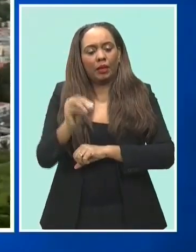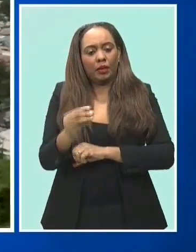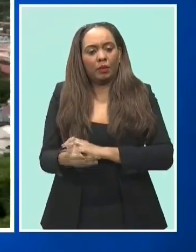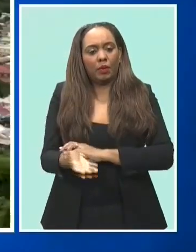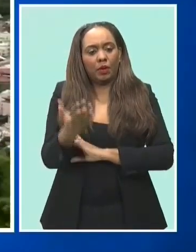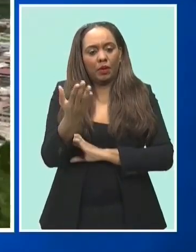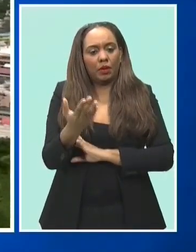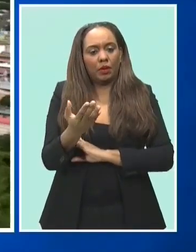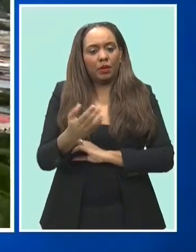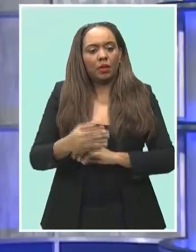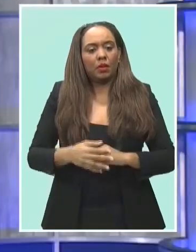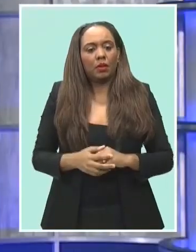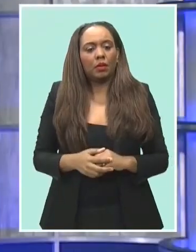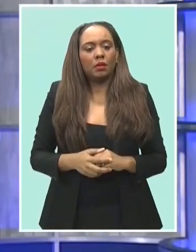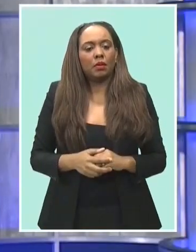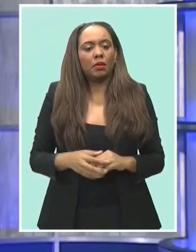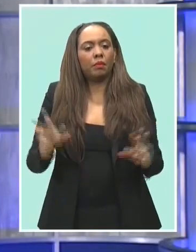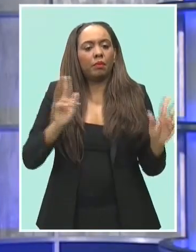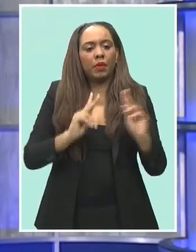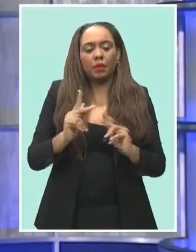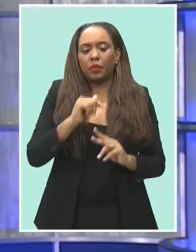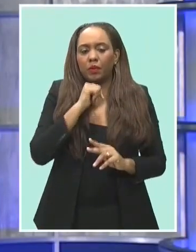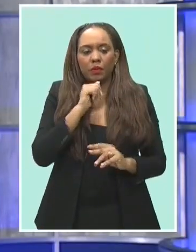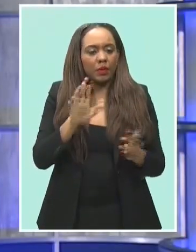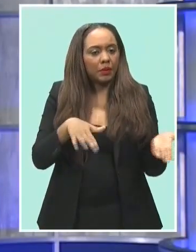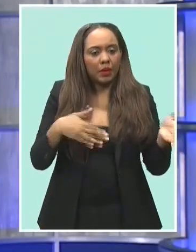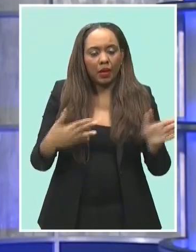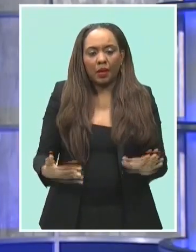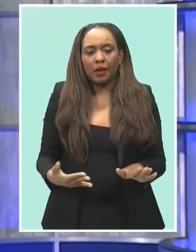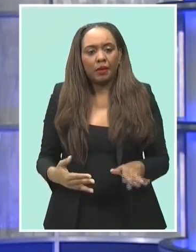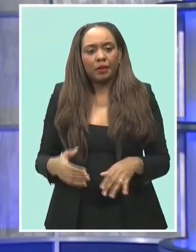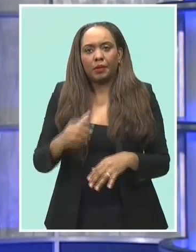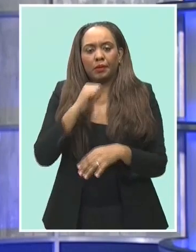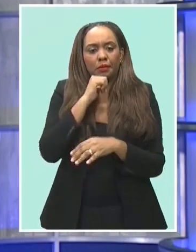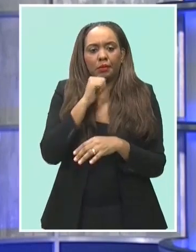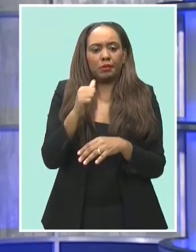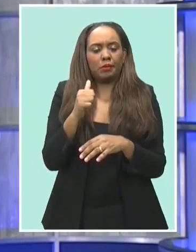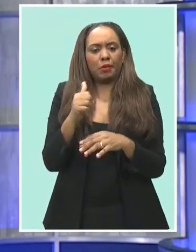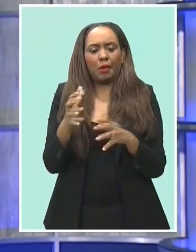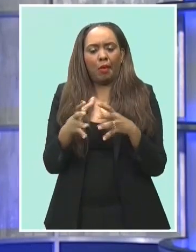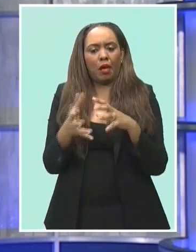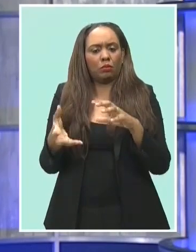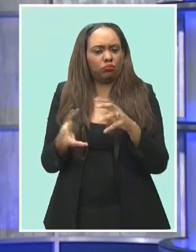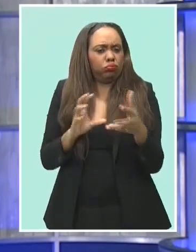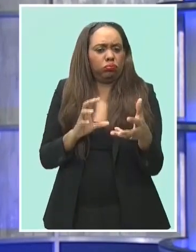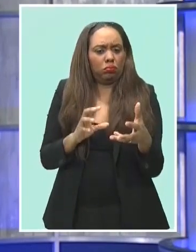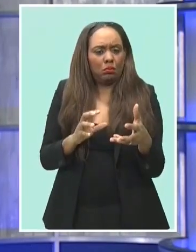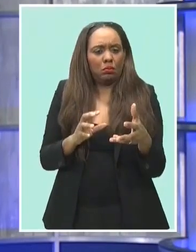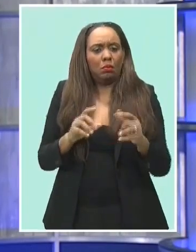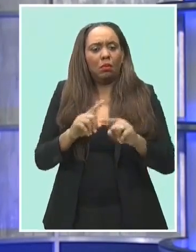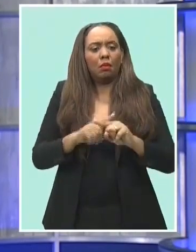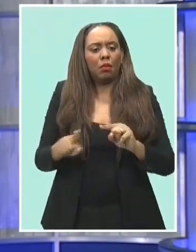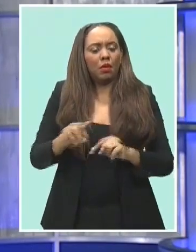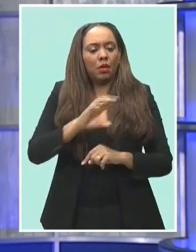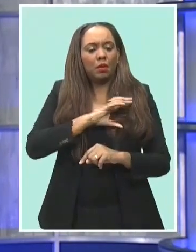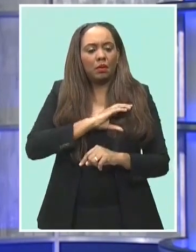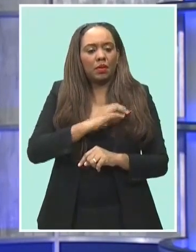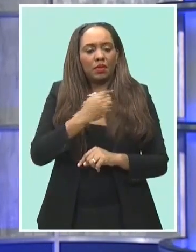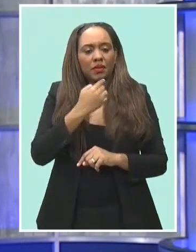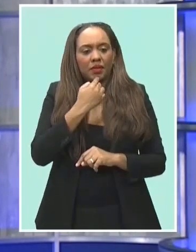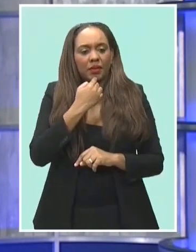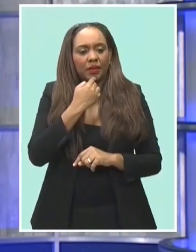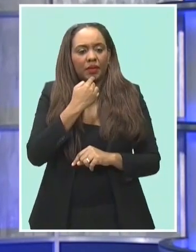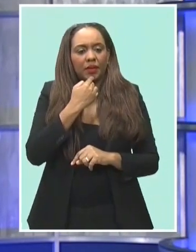Well, there were no reports of any major damage across the island, nor were there any lives lost. Police Commissioner Severin